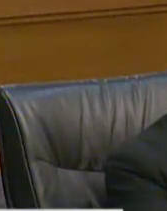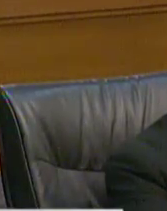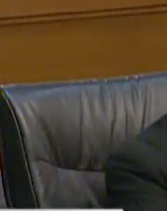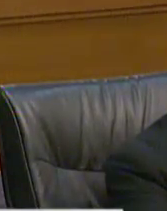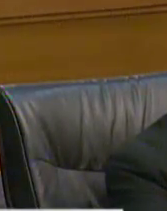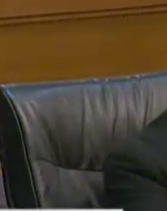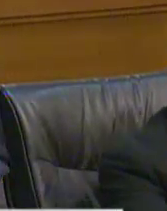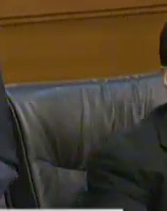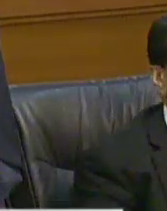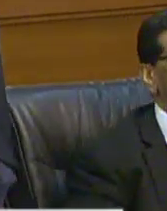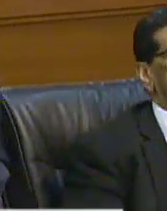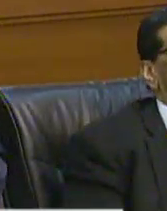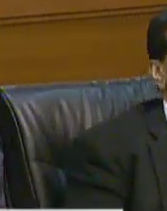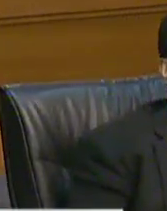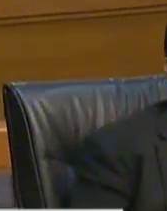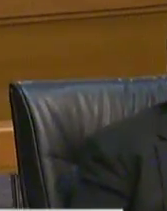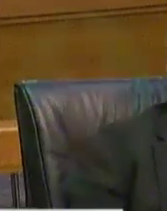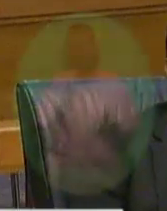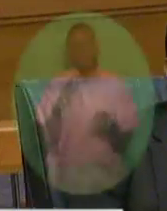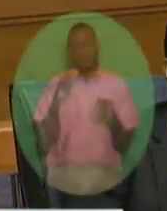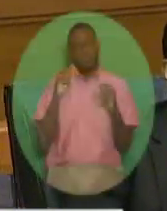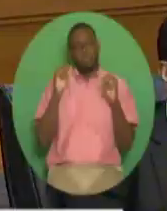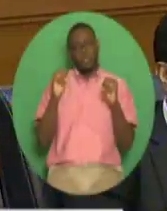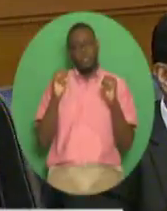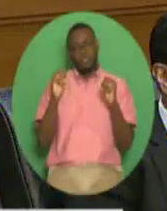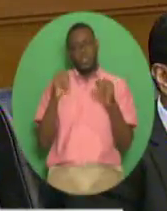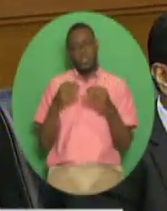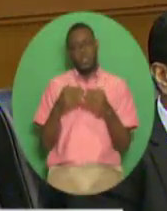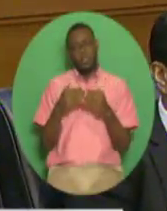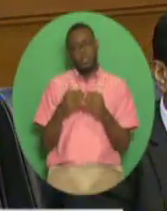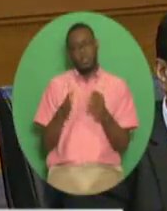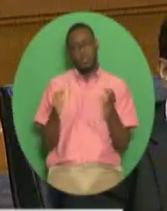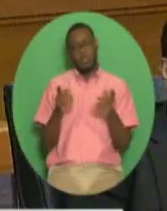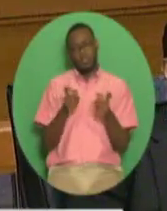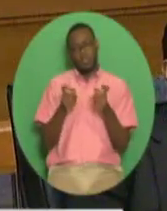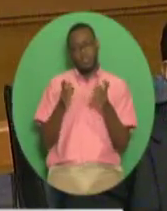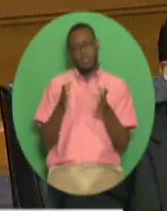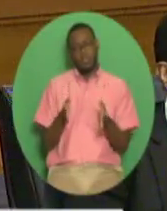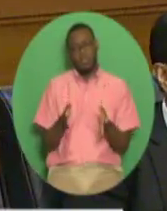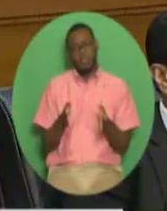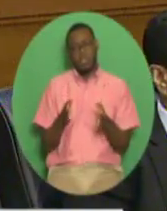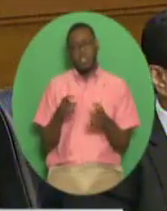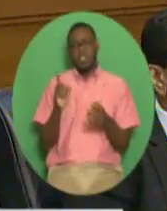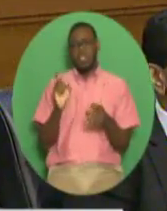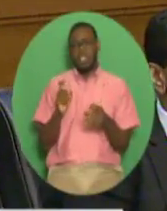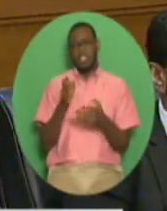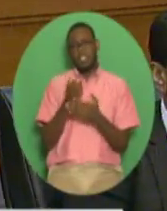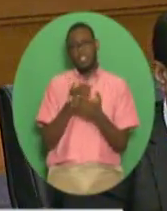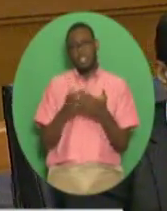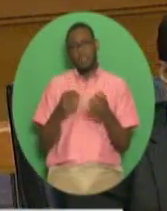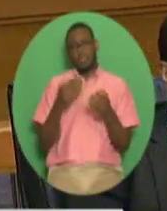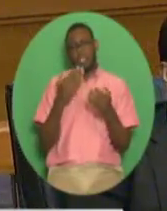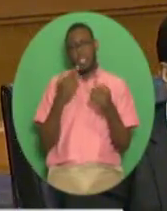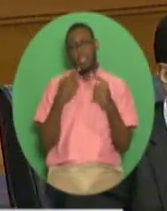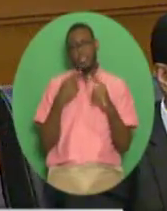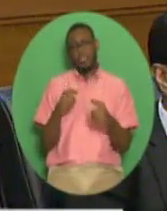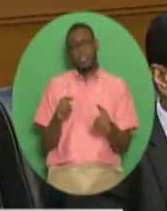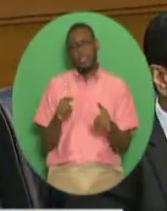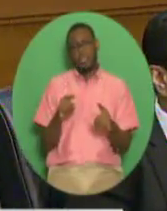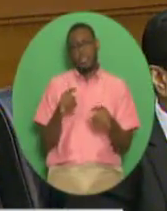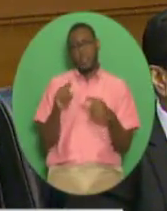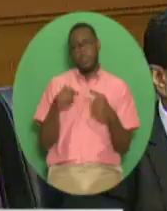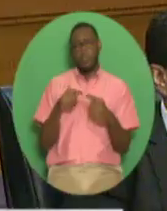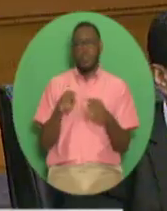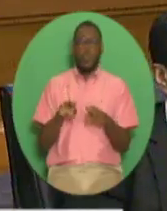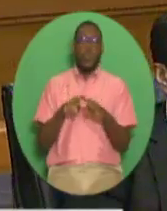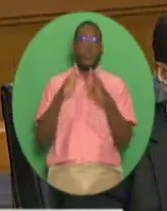in the Ministry of Public Administration and seeking some answers. And we were on the issue of the Open Government Partnership.